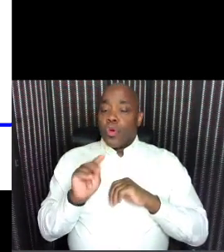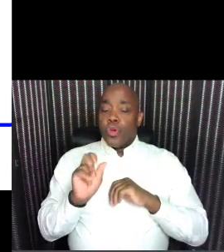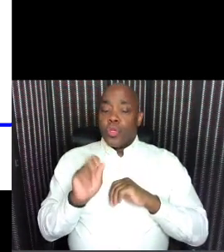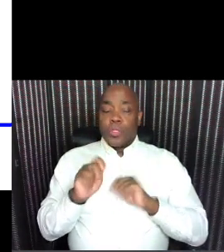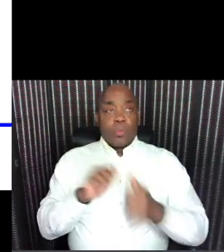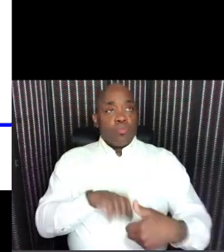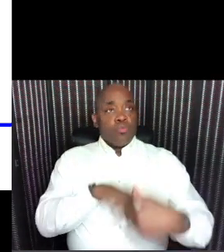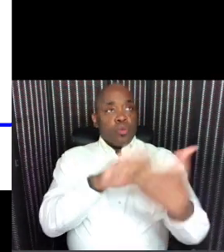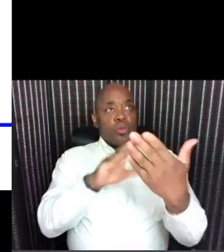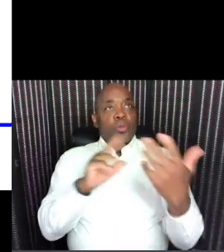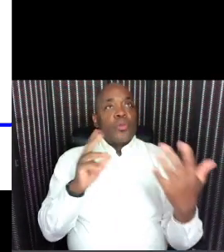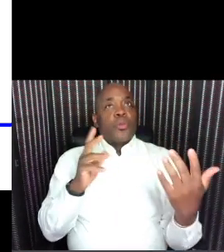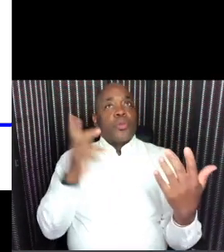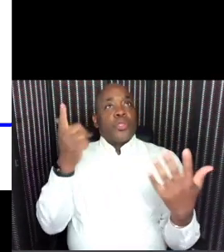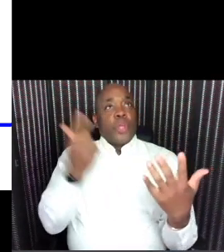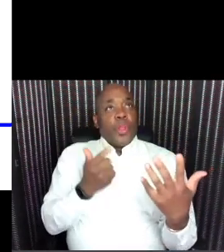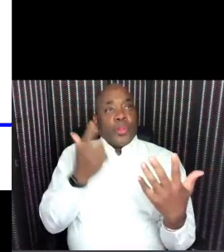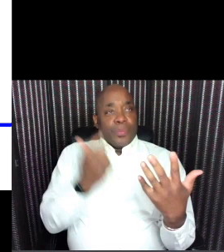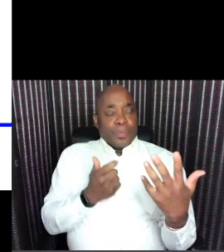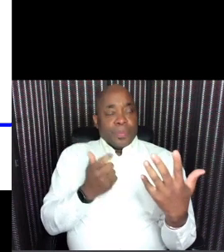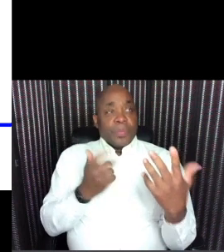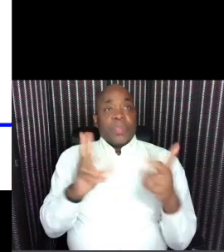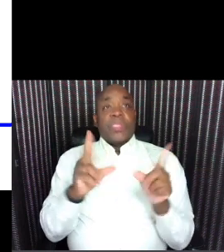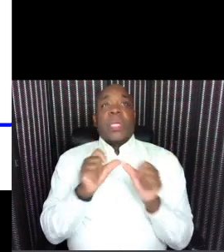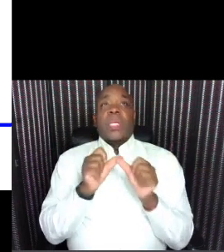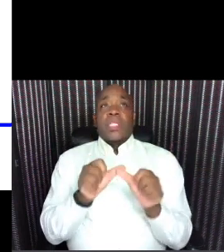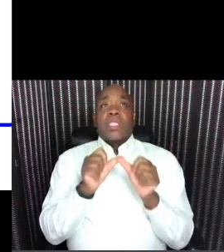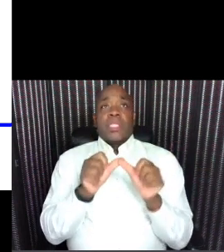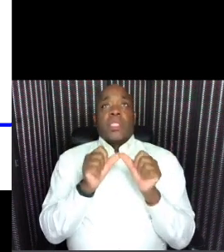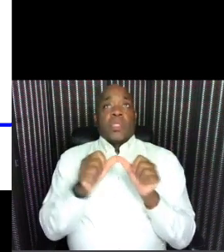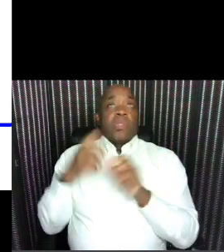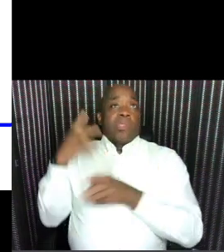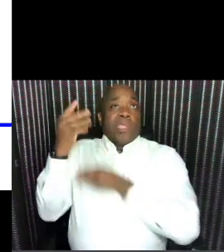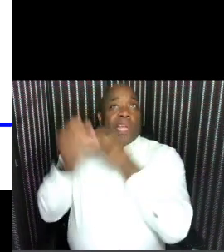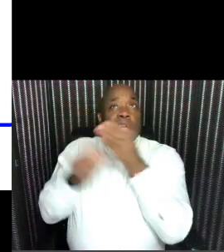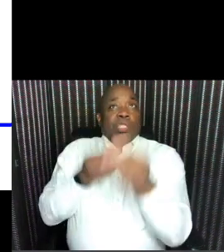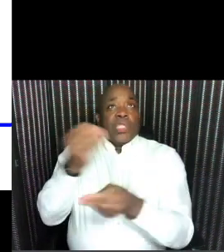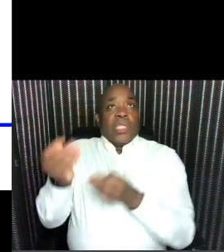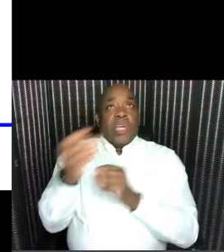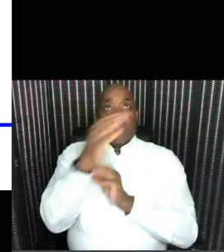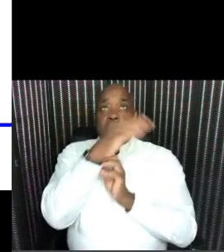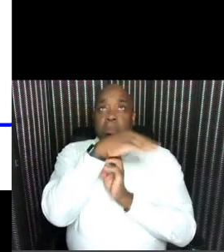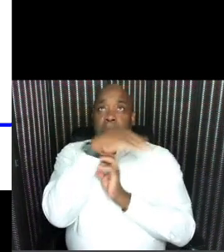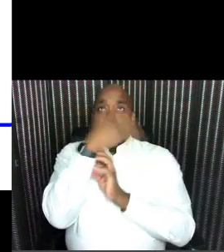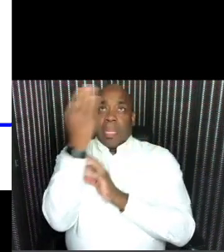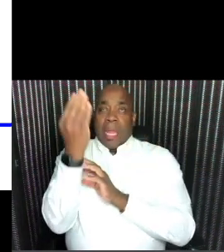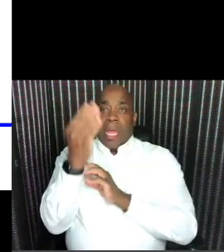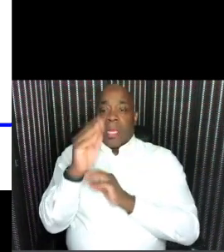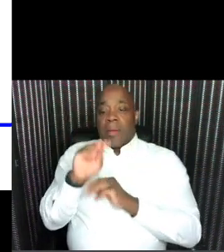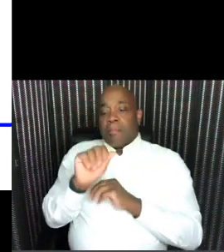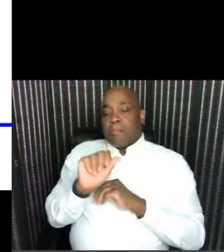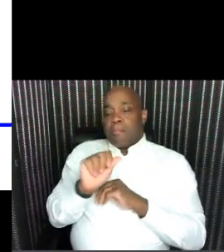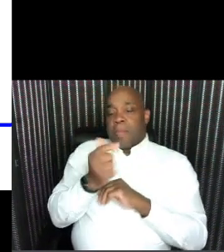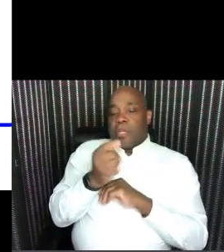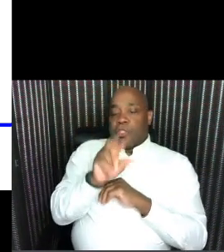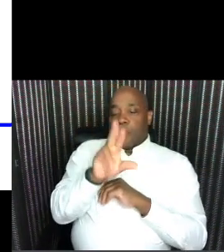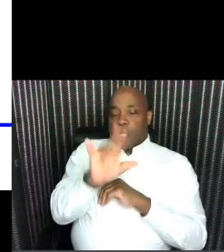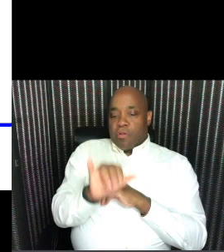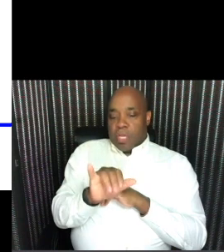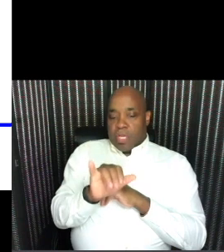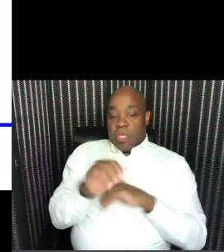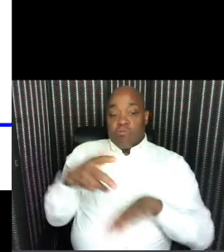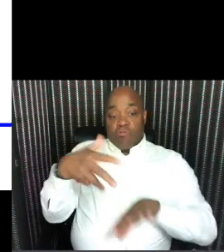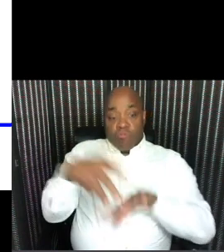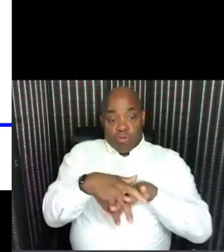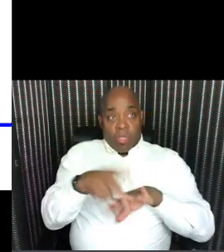the continuing legacy of a sort of black imaginary represented by the town, rooted in the 19th century, still